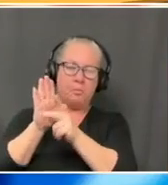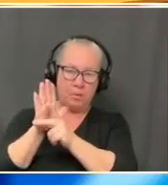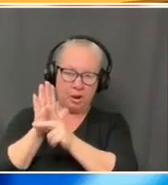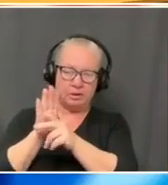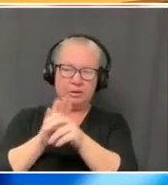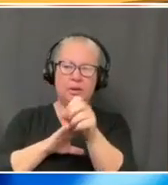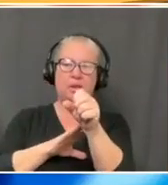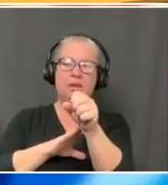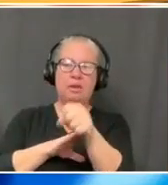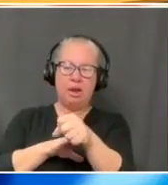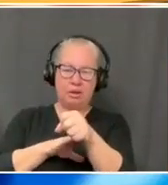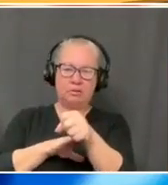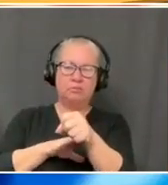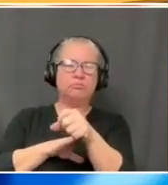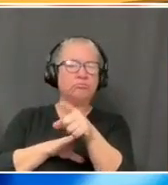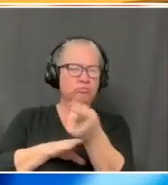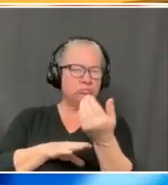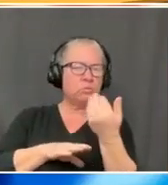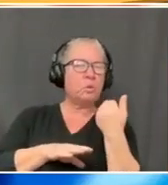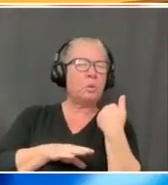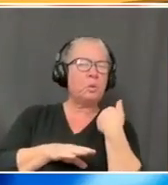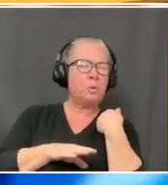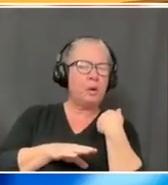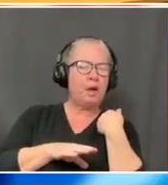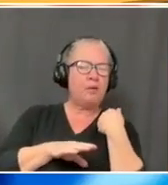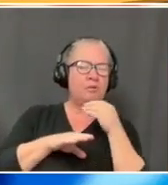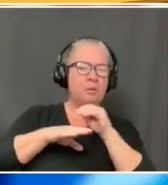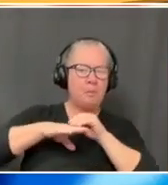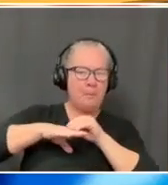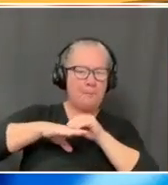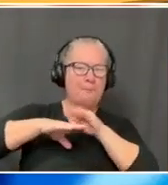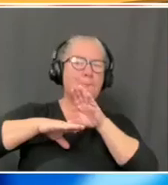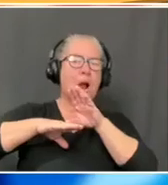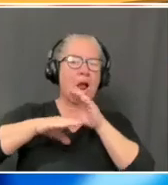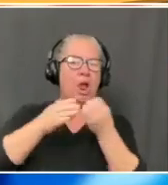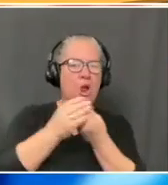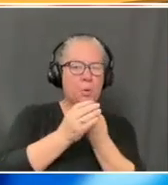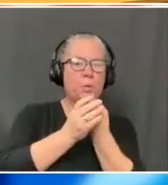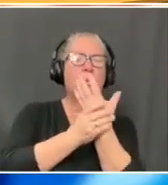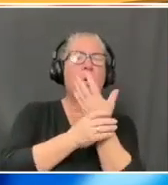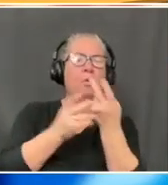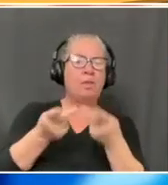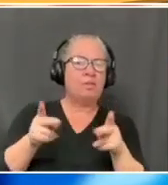you kind of have capital accumulation, you have growth in the value, and even upon